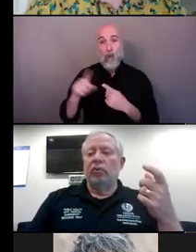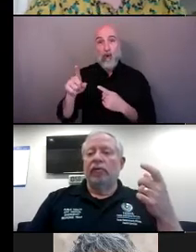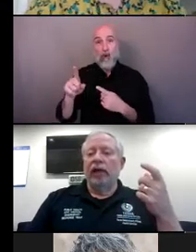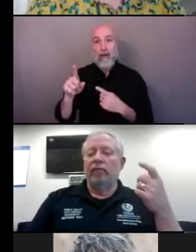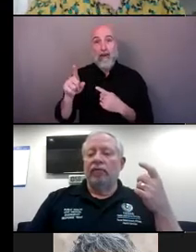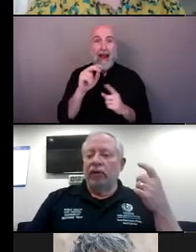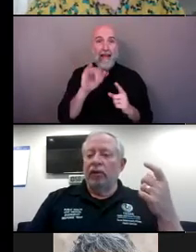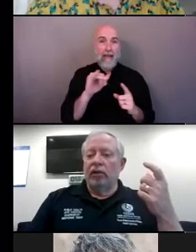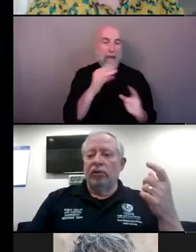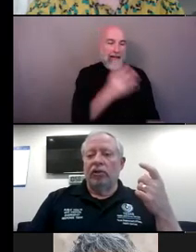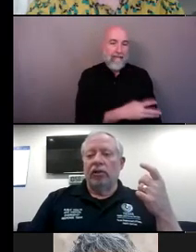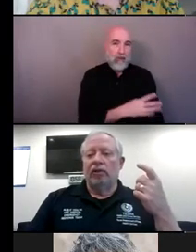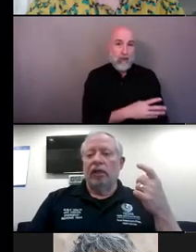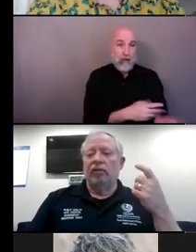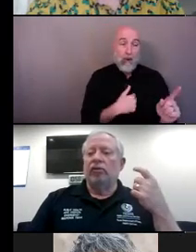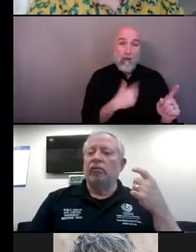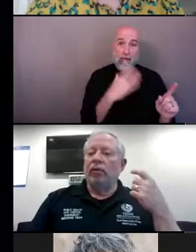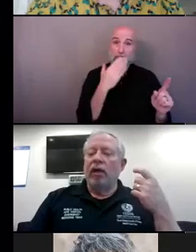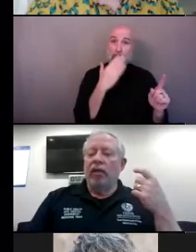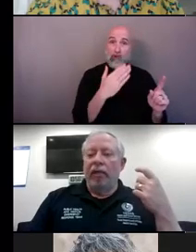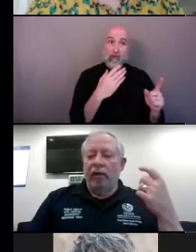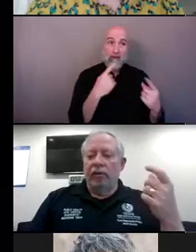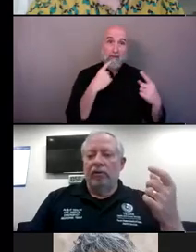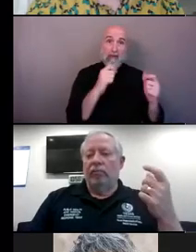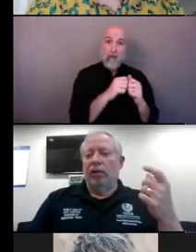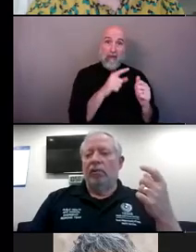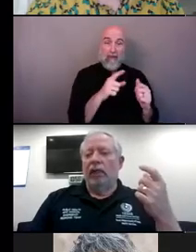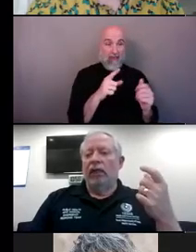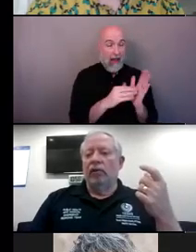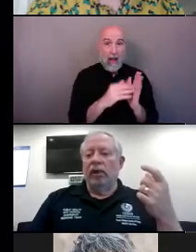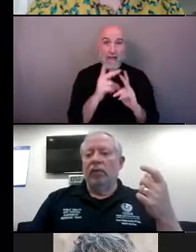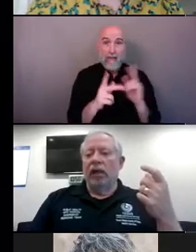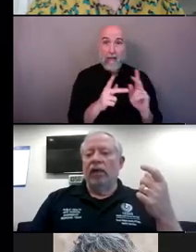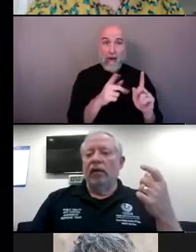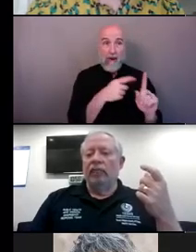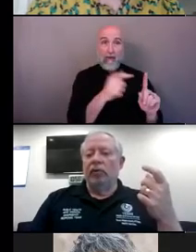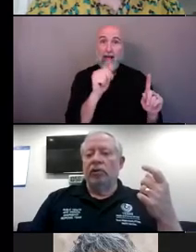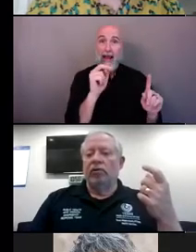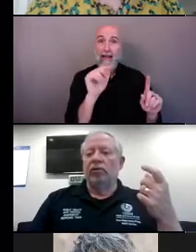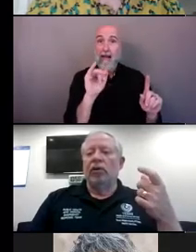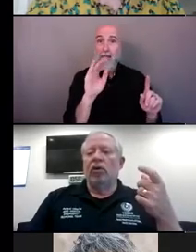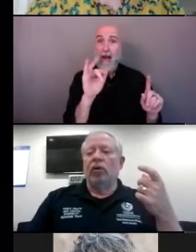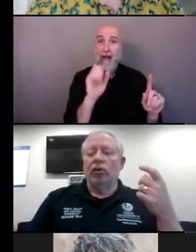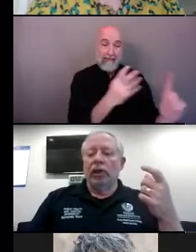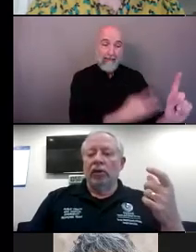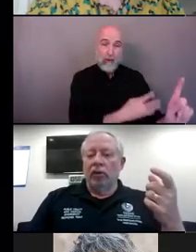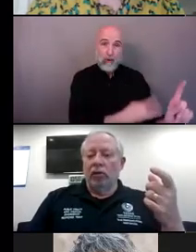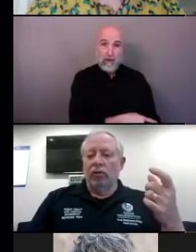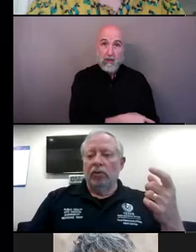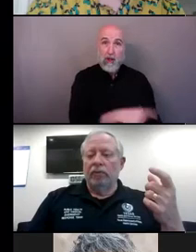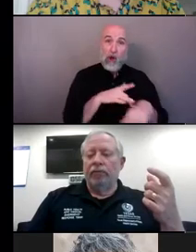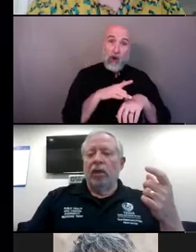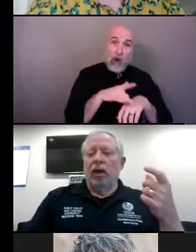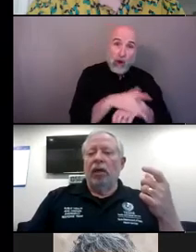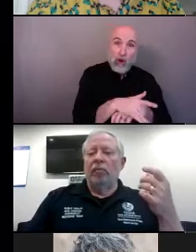infusions, and we've had very good success in Texas with thousands of people getting those antibody infusions early in their